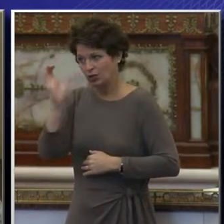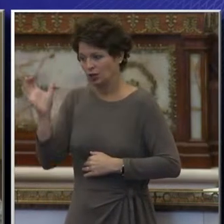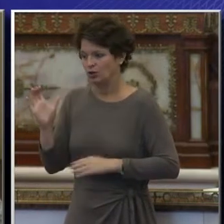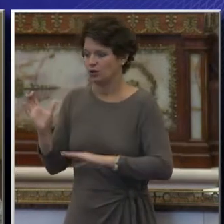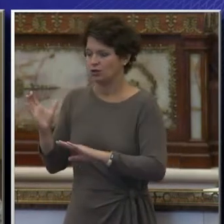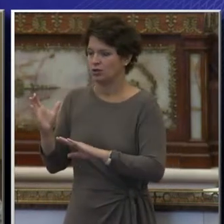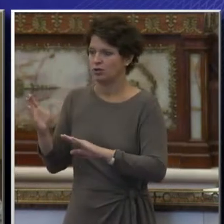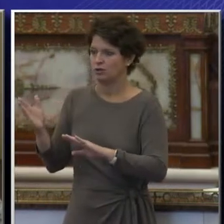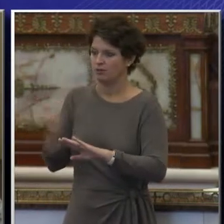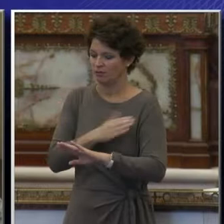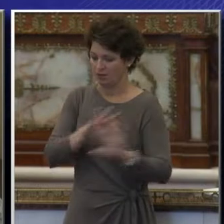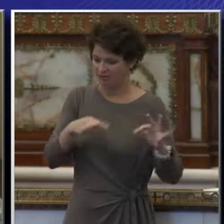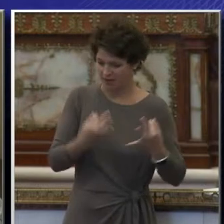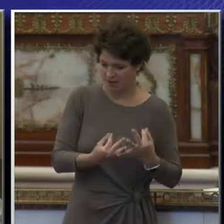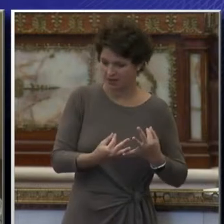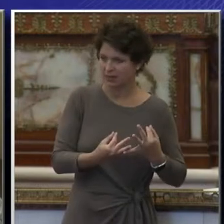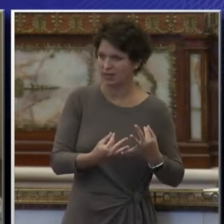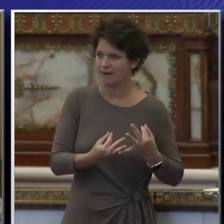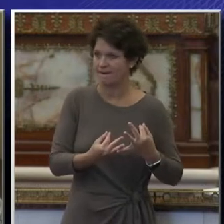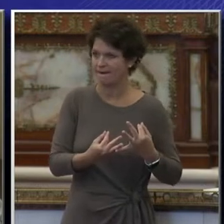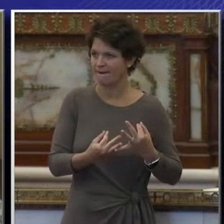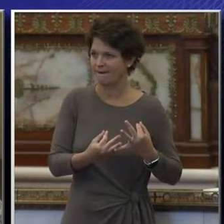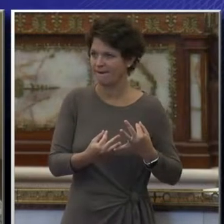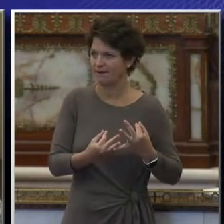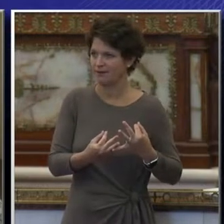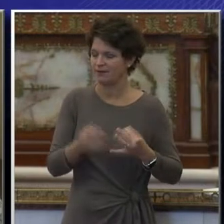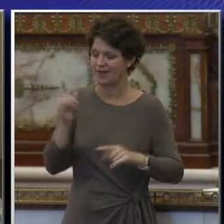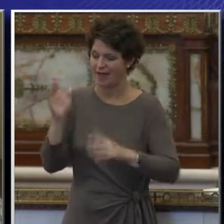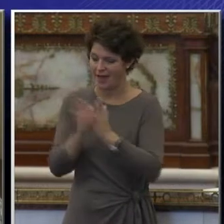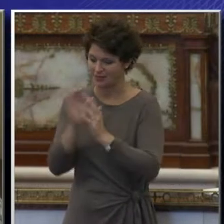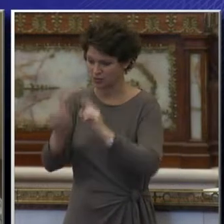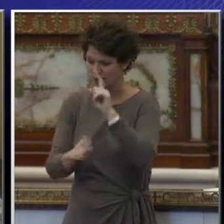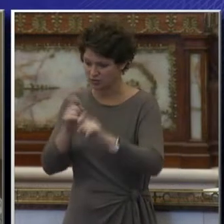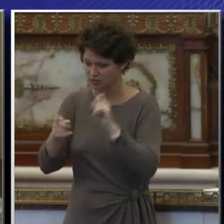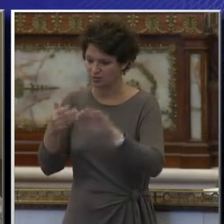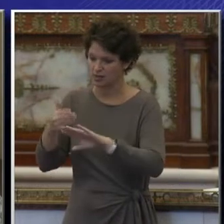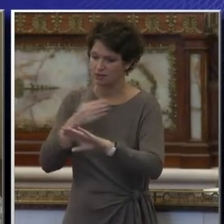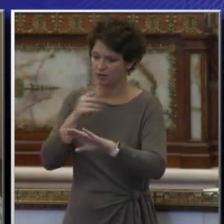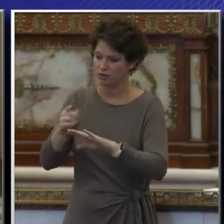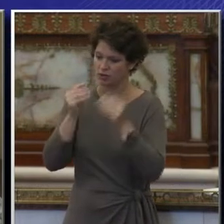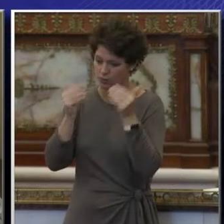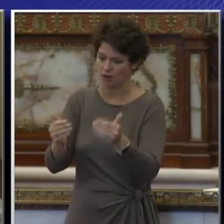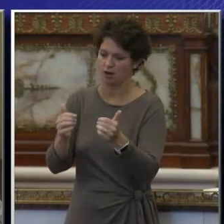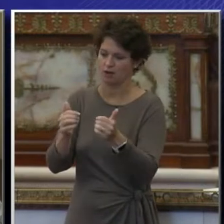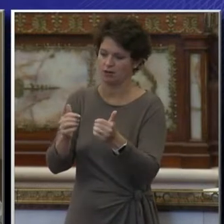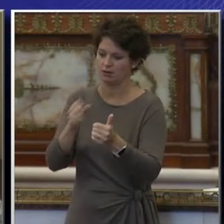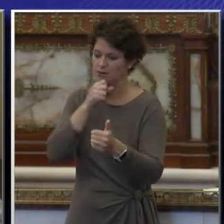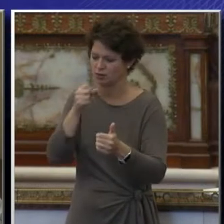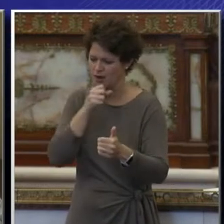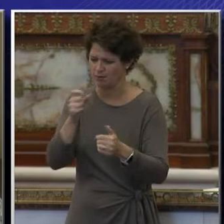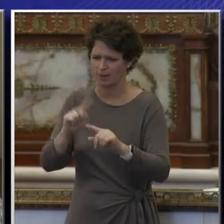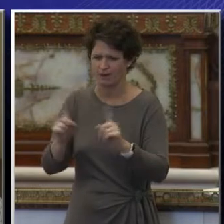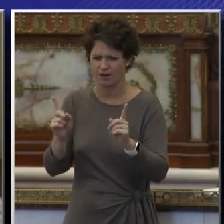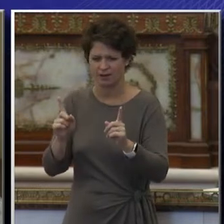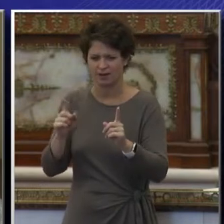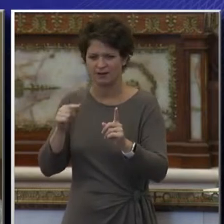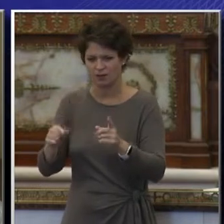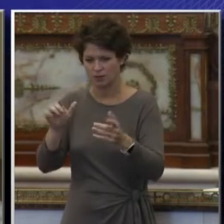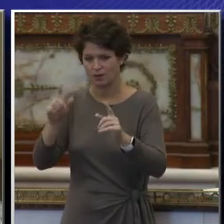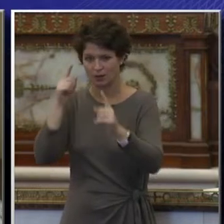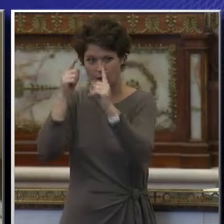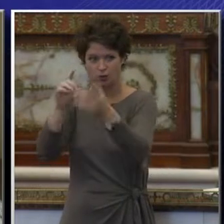the family, and they asked you a whole bunch of questions before you ever even went on a prom. But if you intend to get